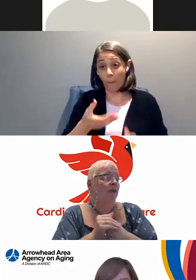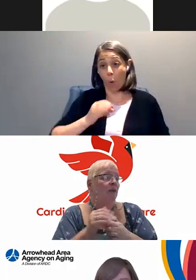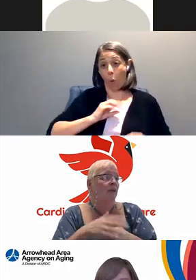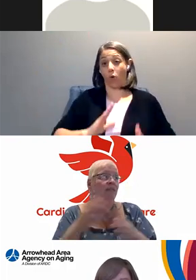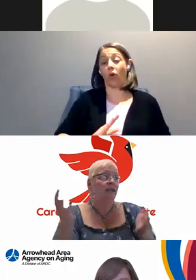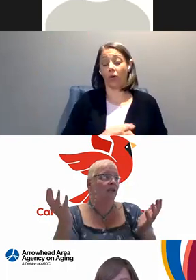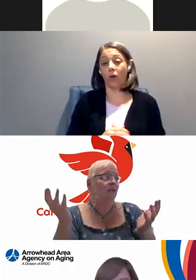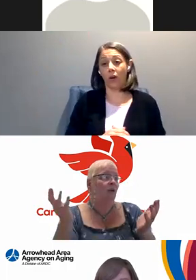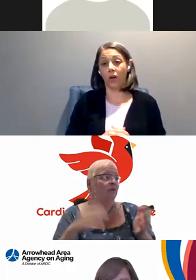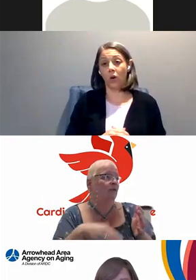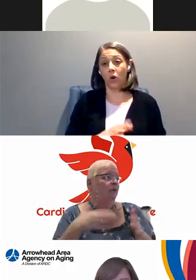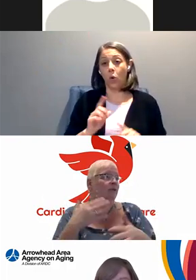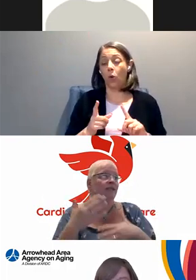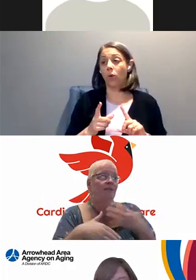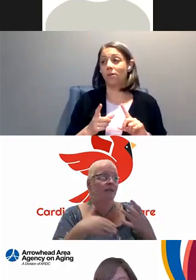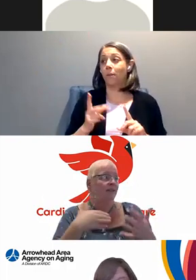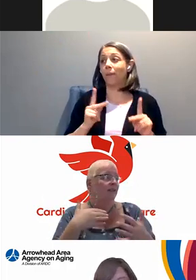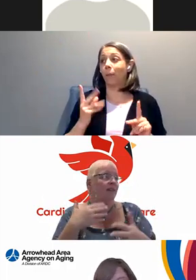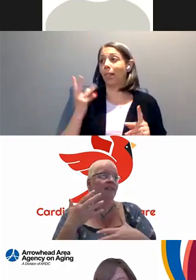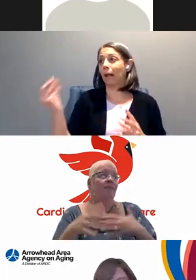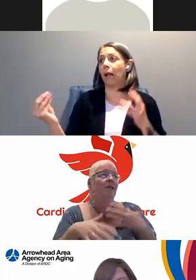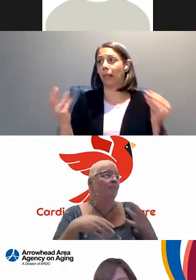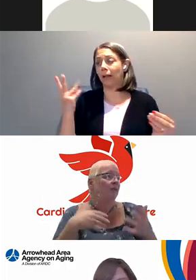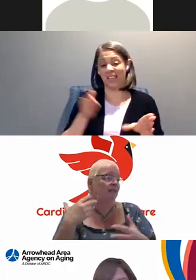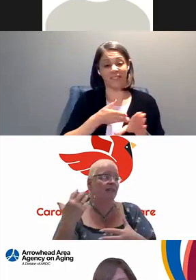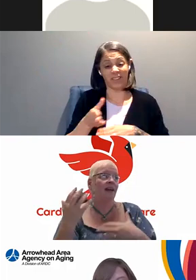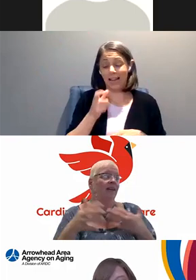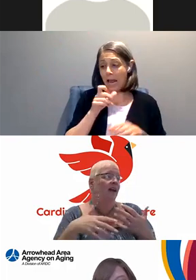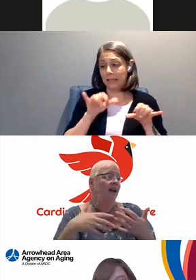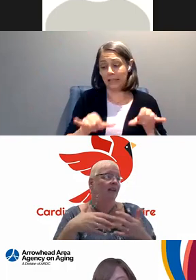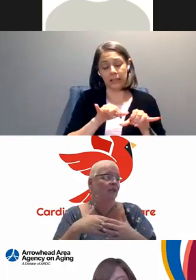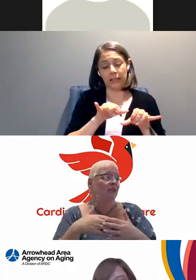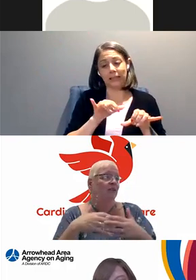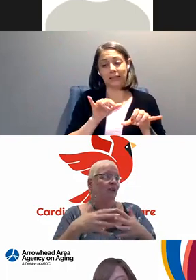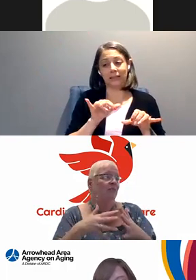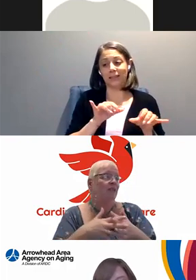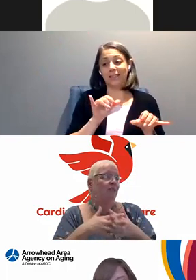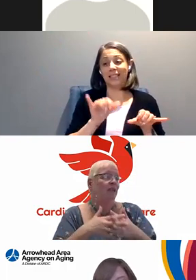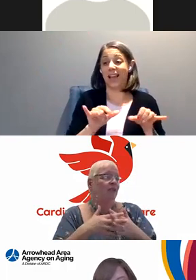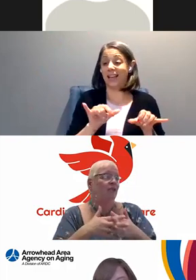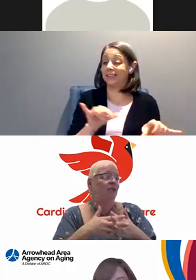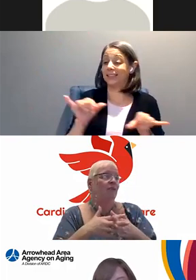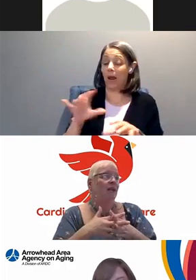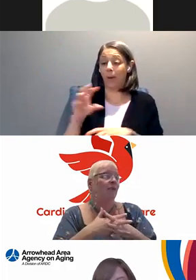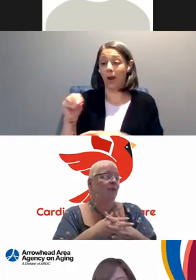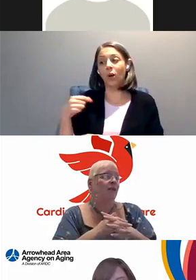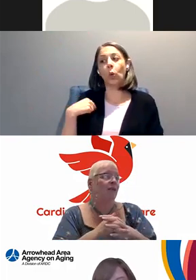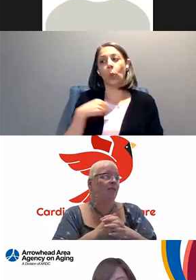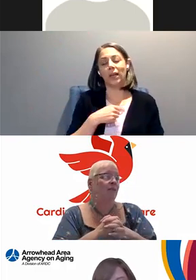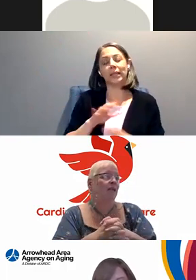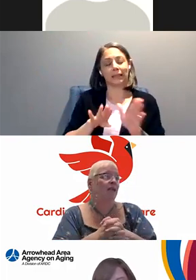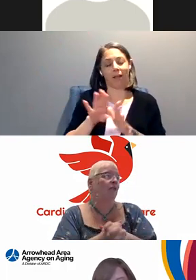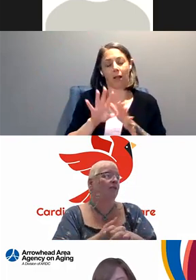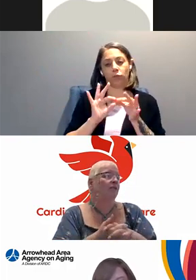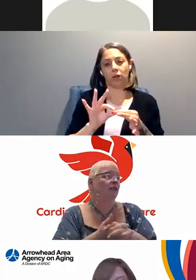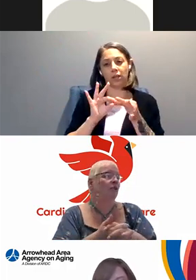as people are leaving in droves or don't stay with the same companies on and on, you develop these relationships that really